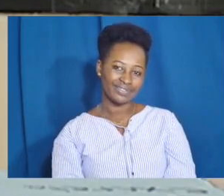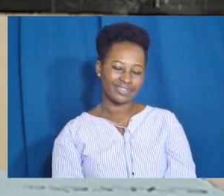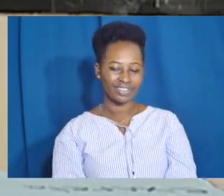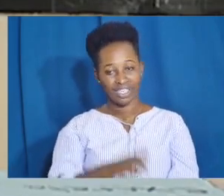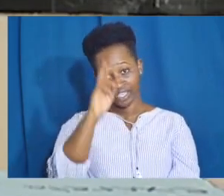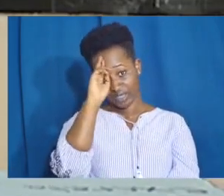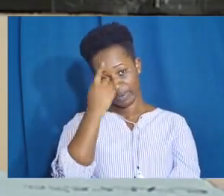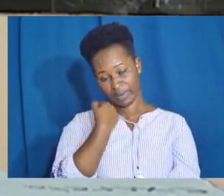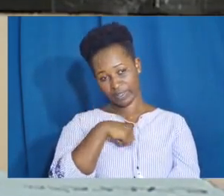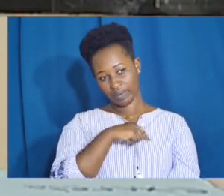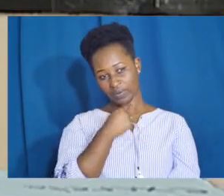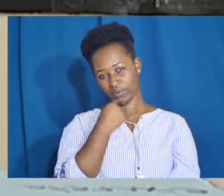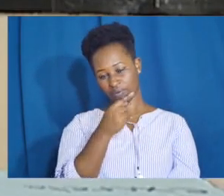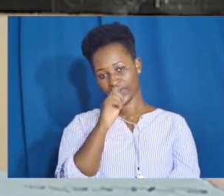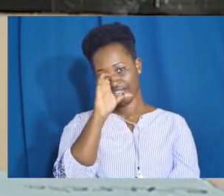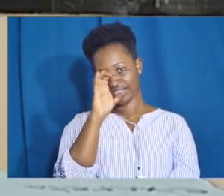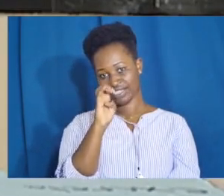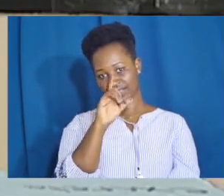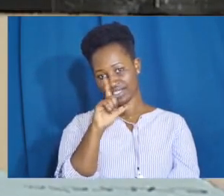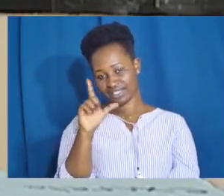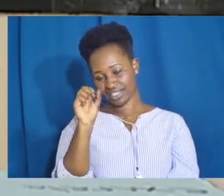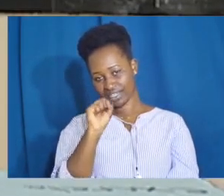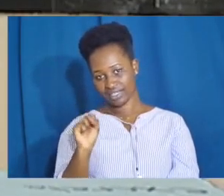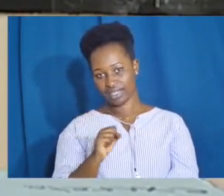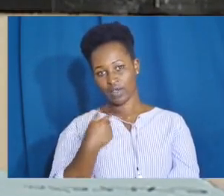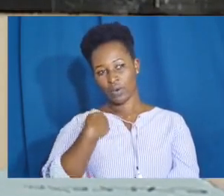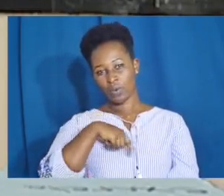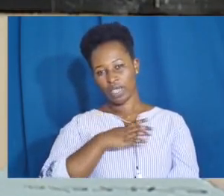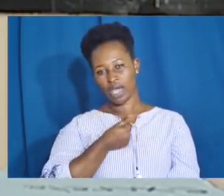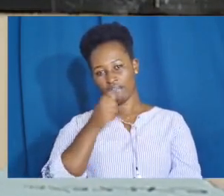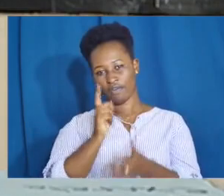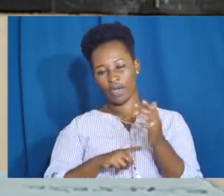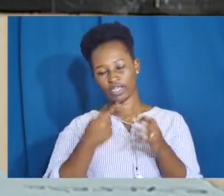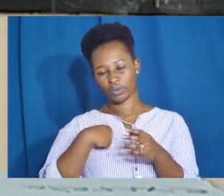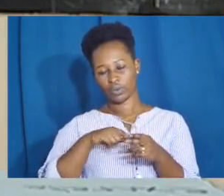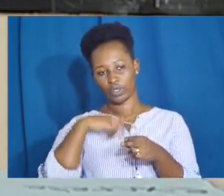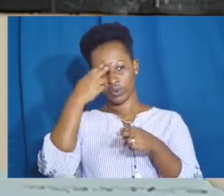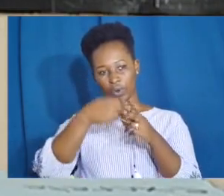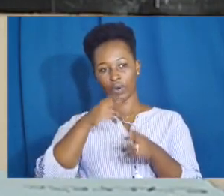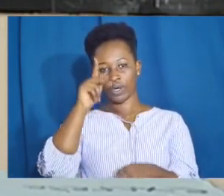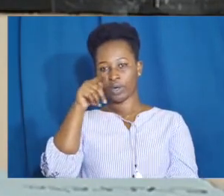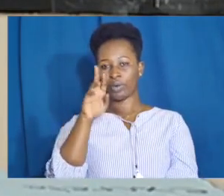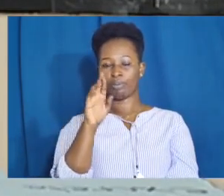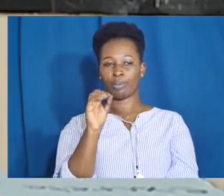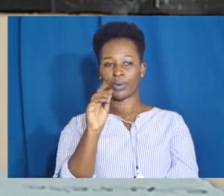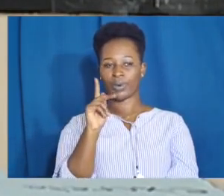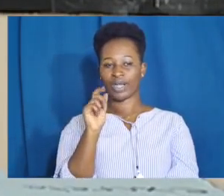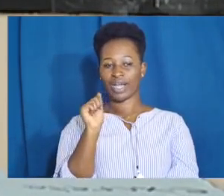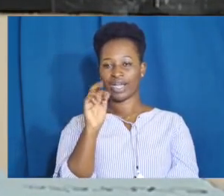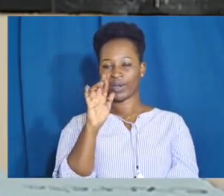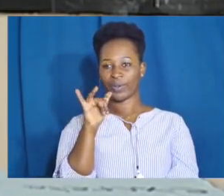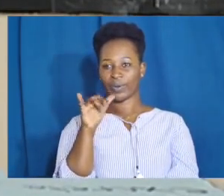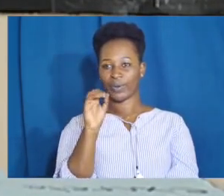Remember, we are talking about cells. We have what we call prokaryotic cells, which don't have